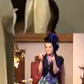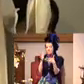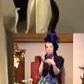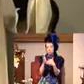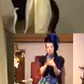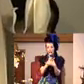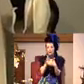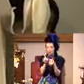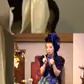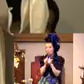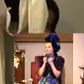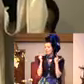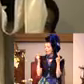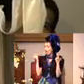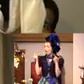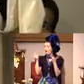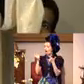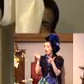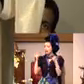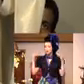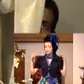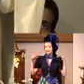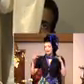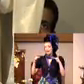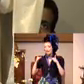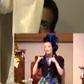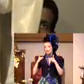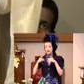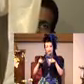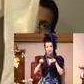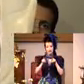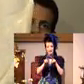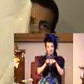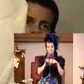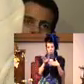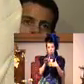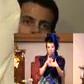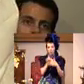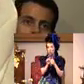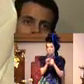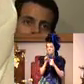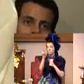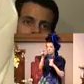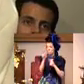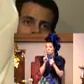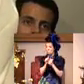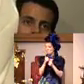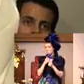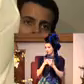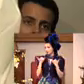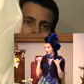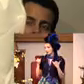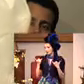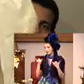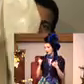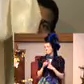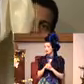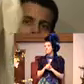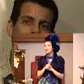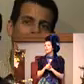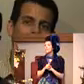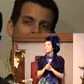And he shared it with all who were gathered there, as it is shared with you and with me this day.